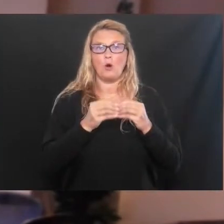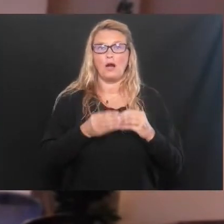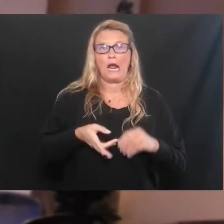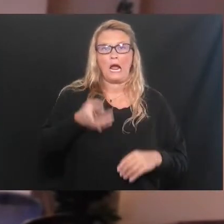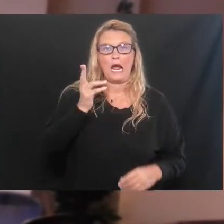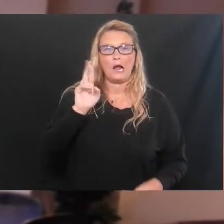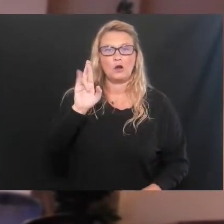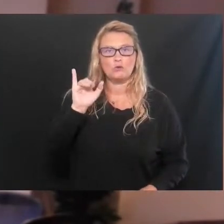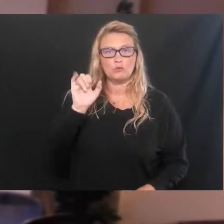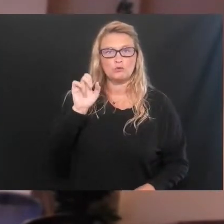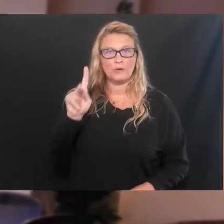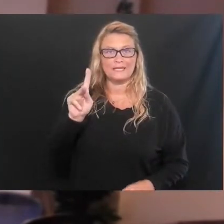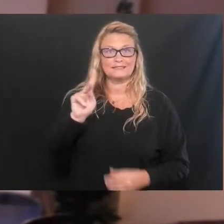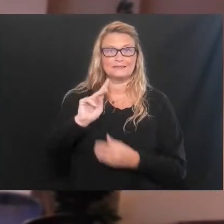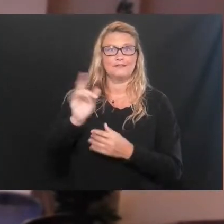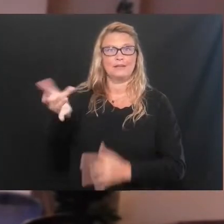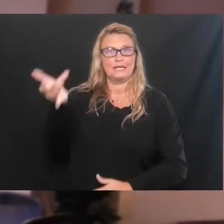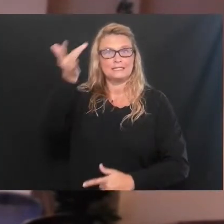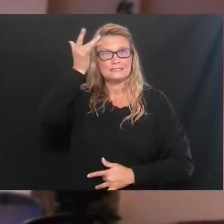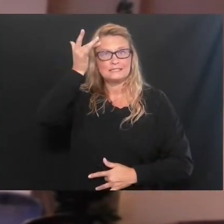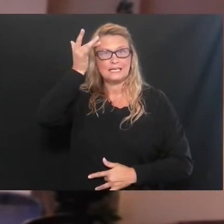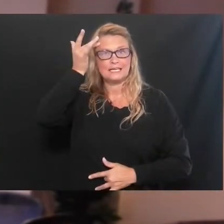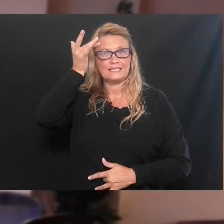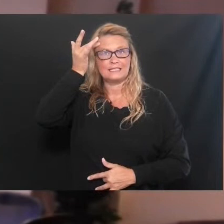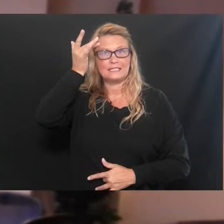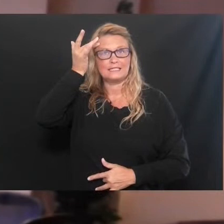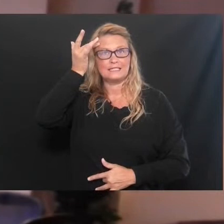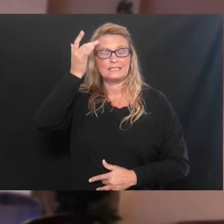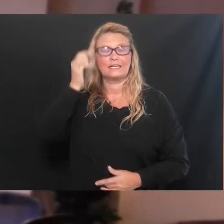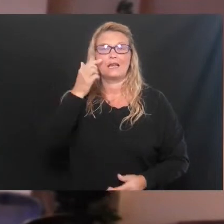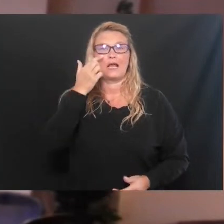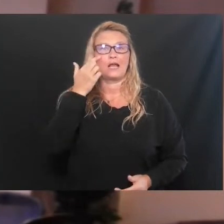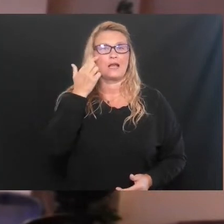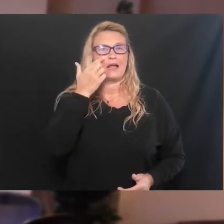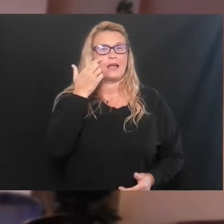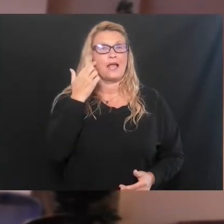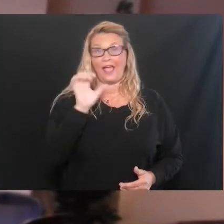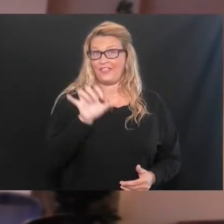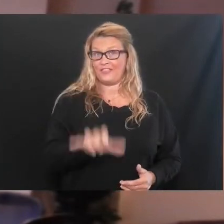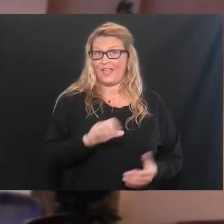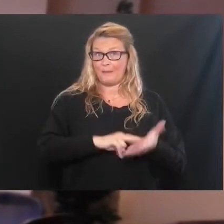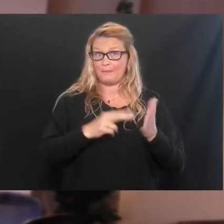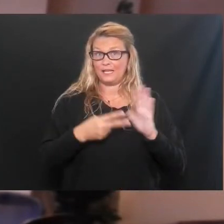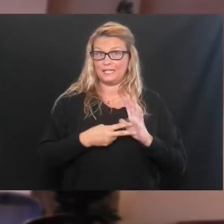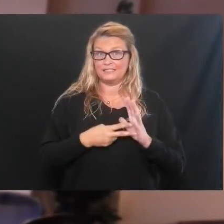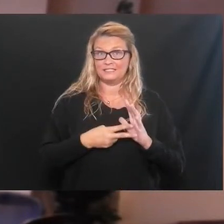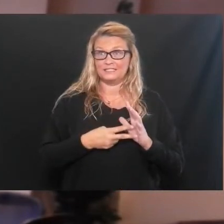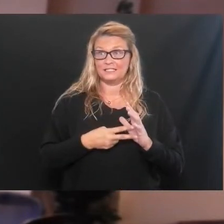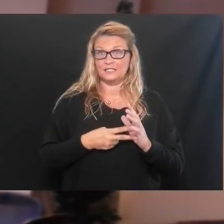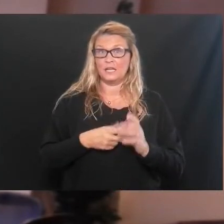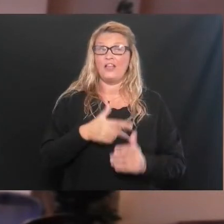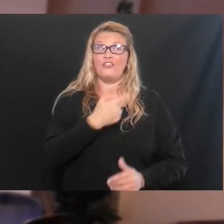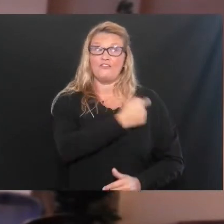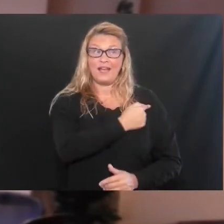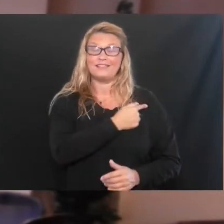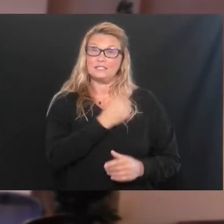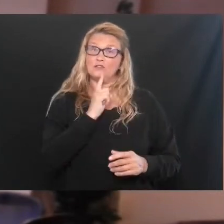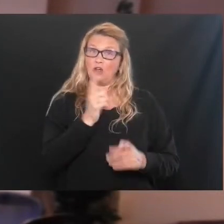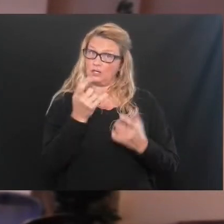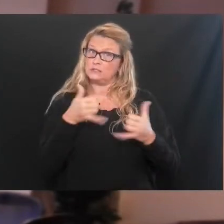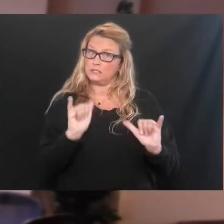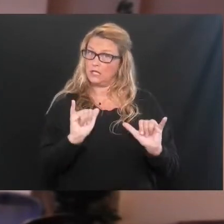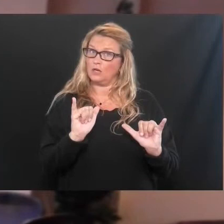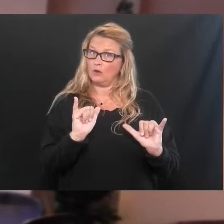getting ill from vaccine breakthroughs. And what that says is that the vaccines are still working, but in the